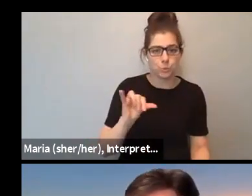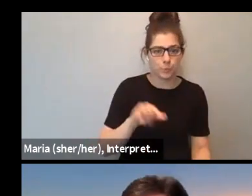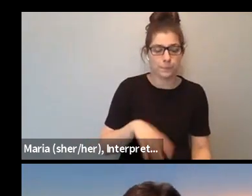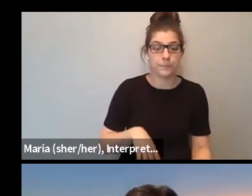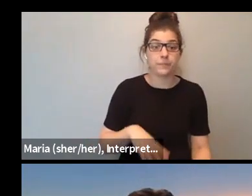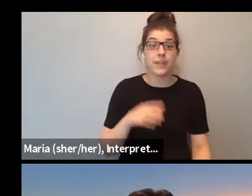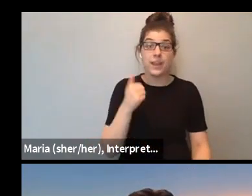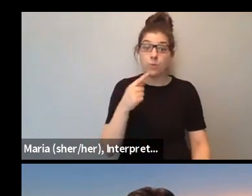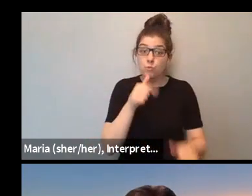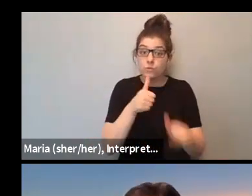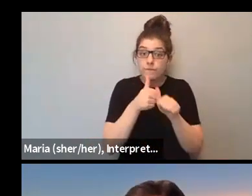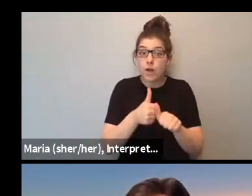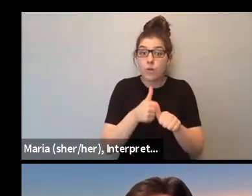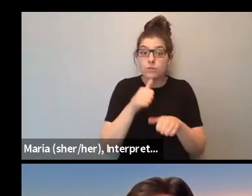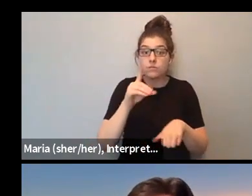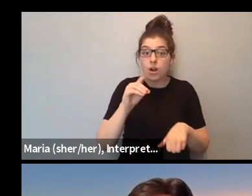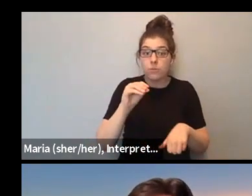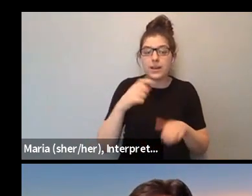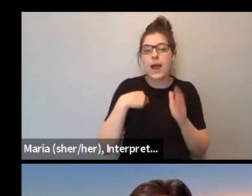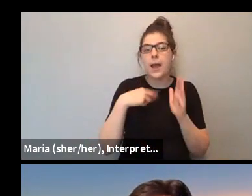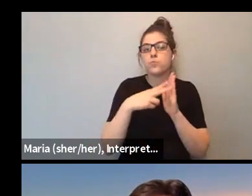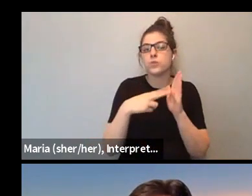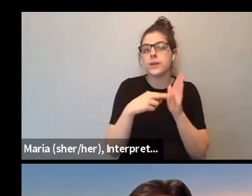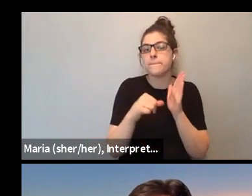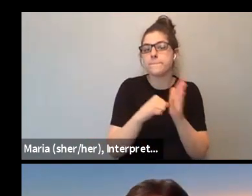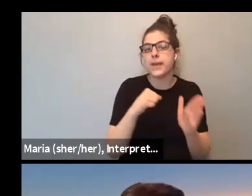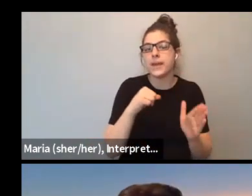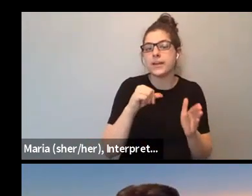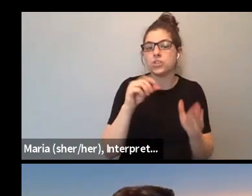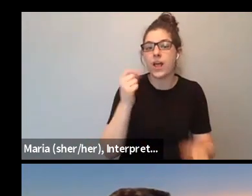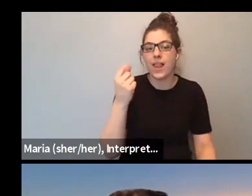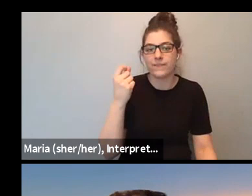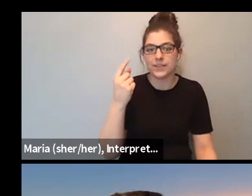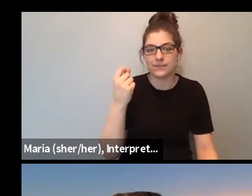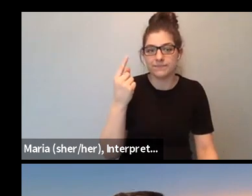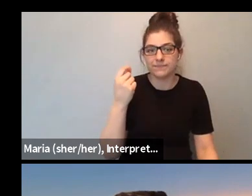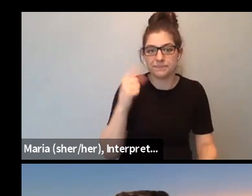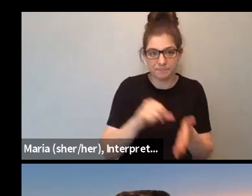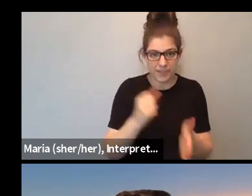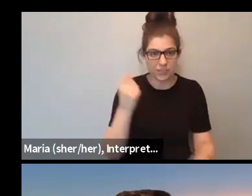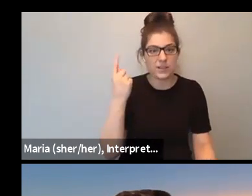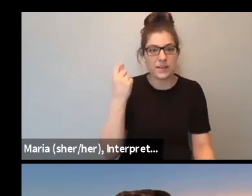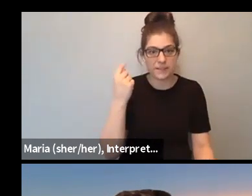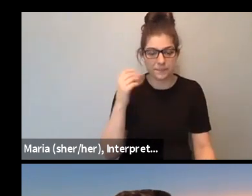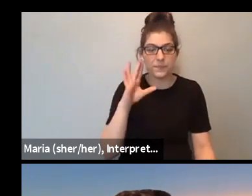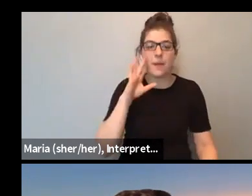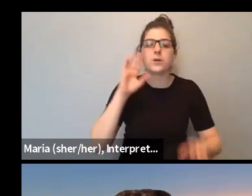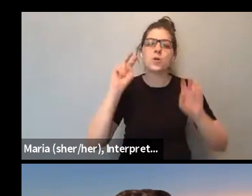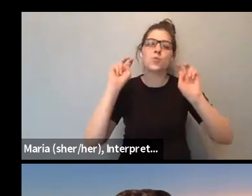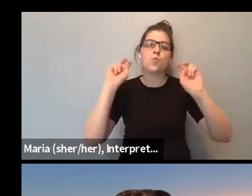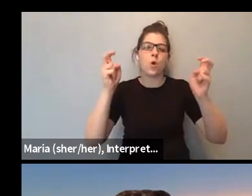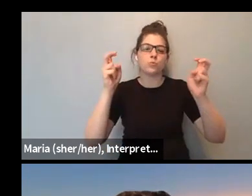along in the document, I'm reading from page 11. I'm reading from page 11, and I'm going to quote.